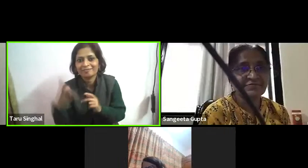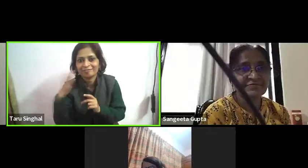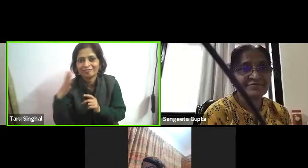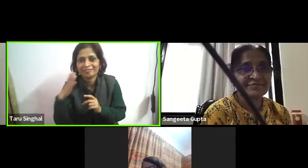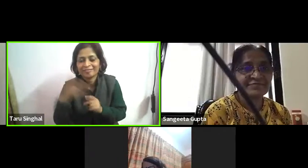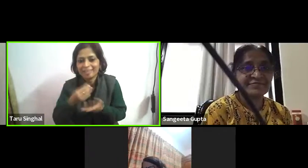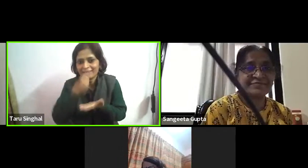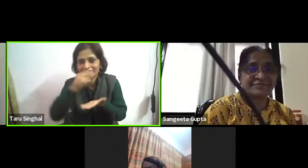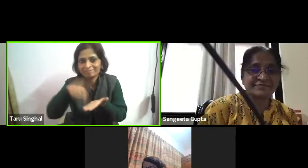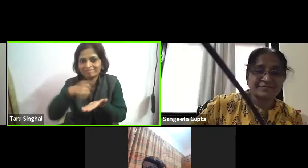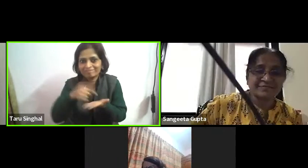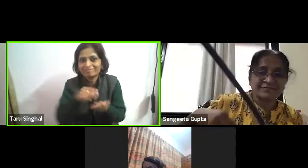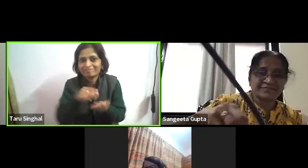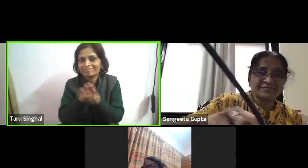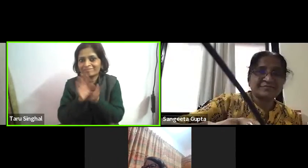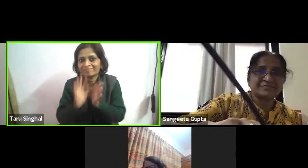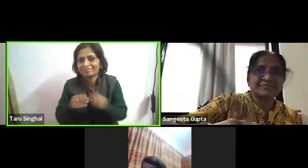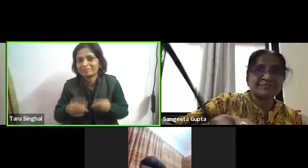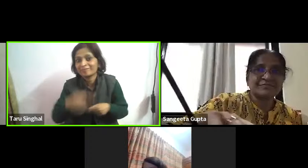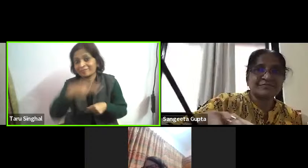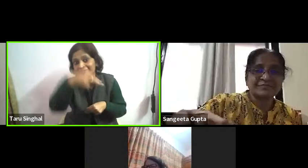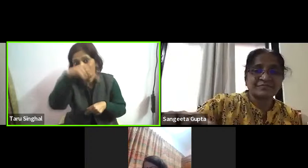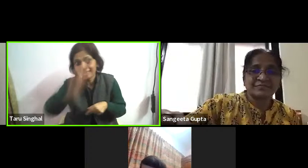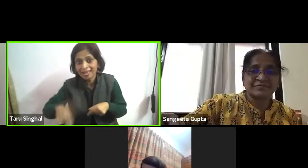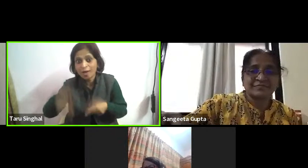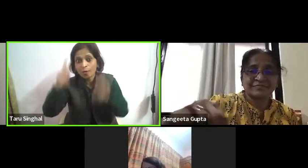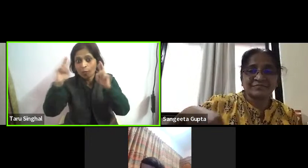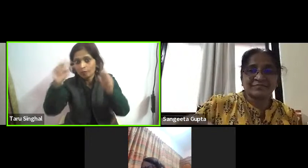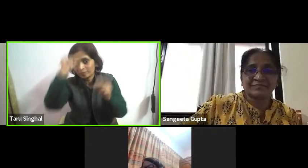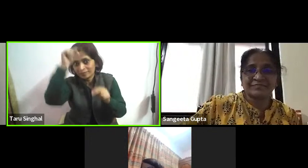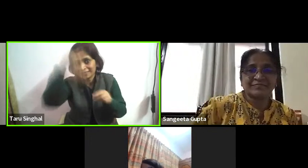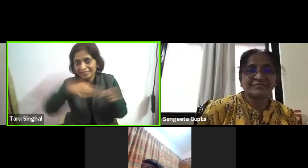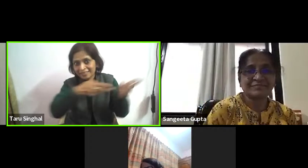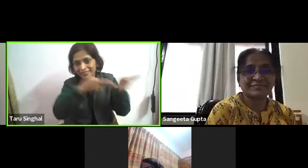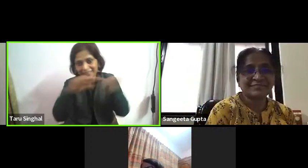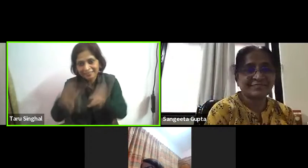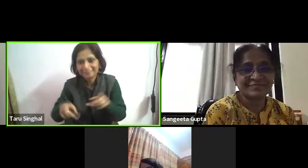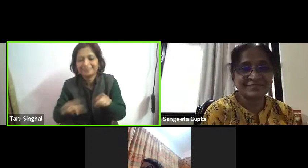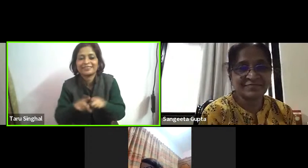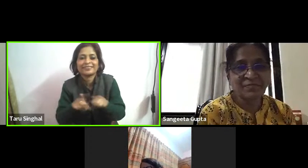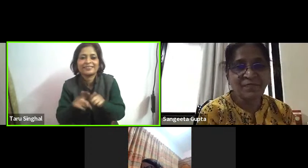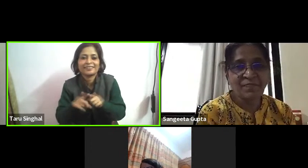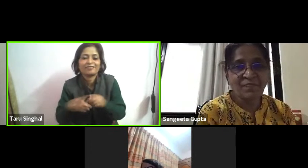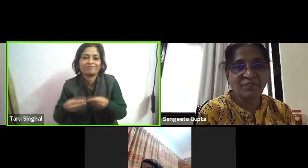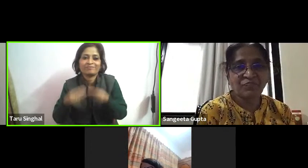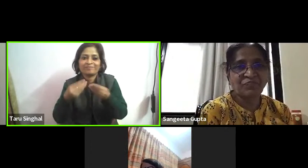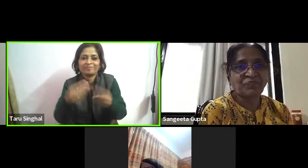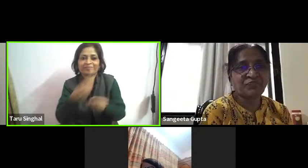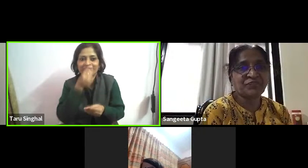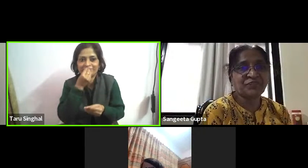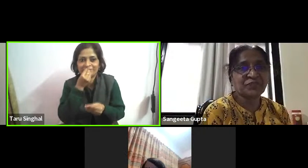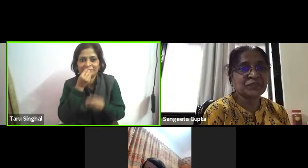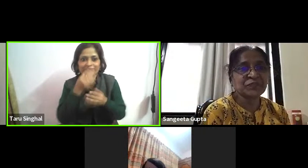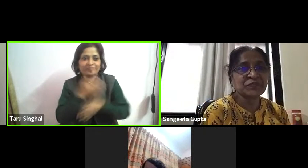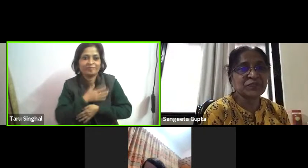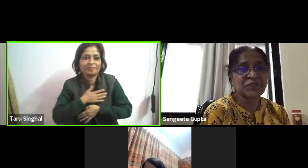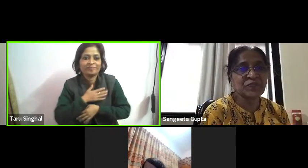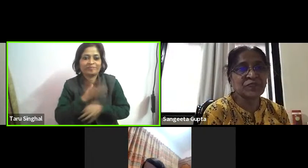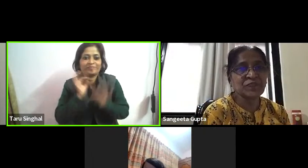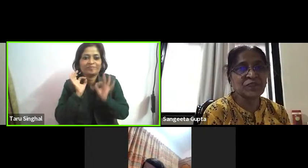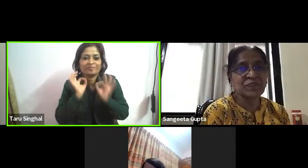I should keep you to that, Betty. I look forward to it. Yes, sir. We'll wait for you to come here and we'll have